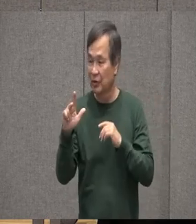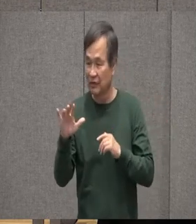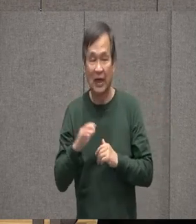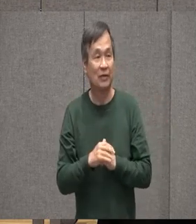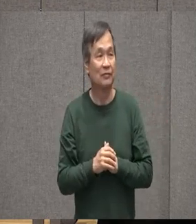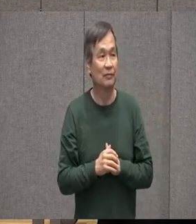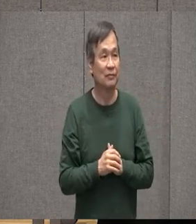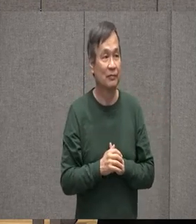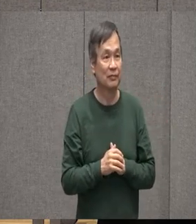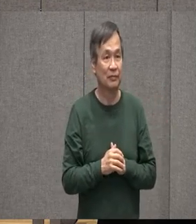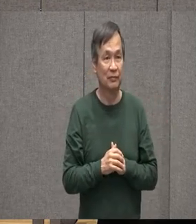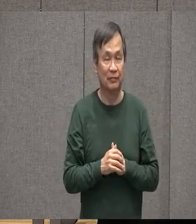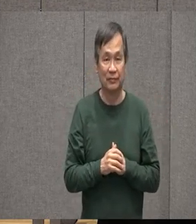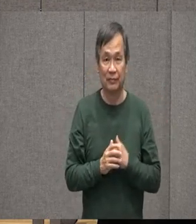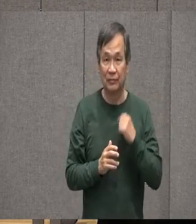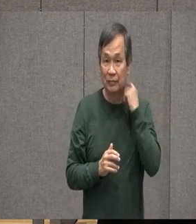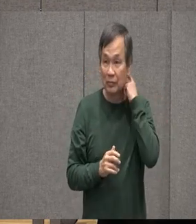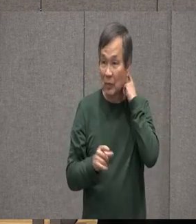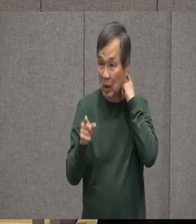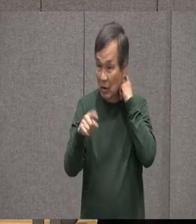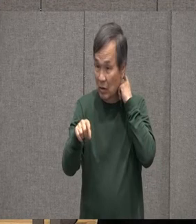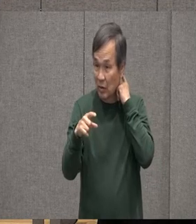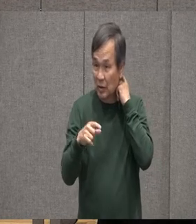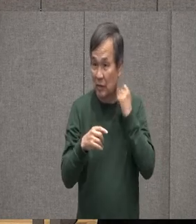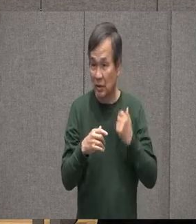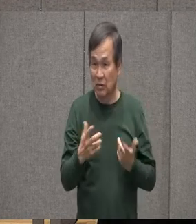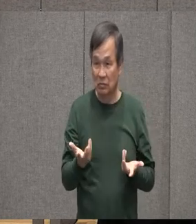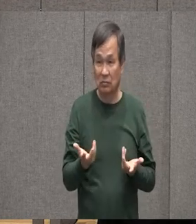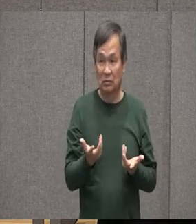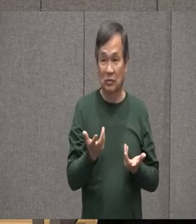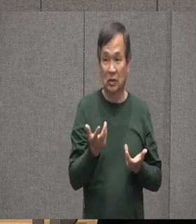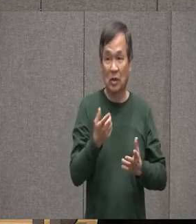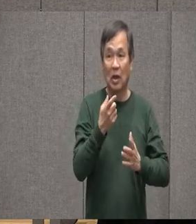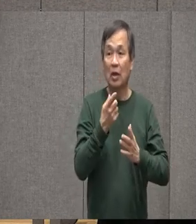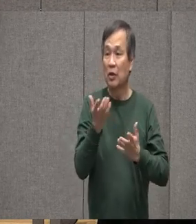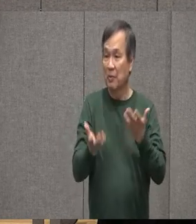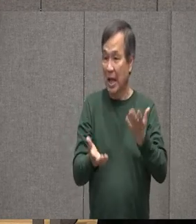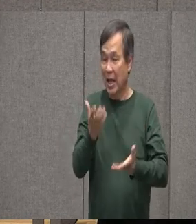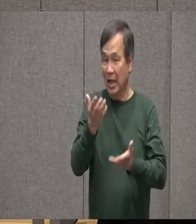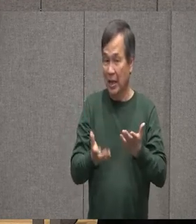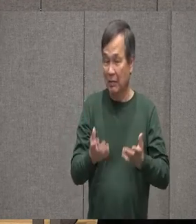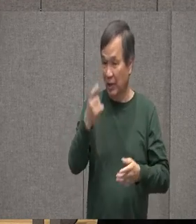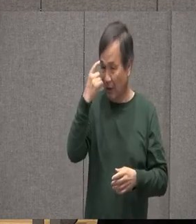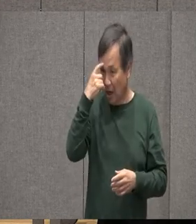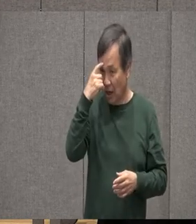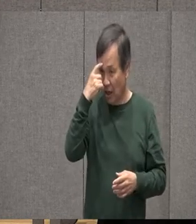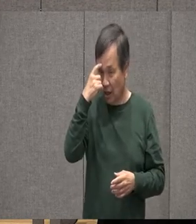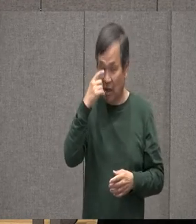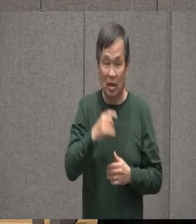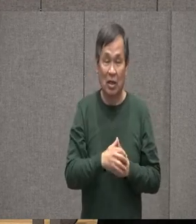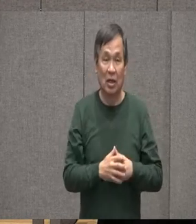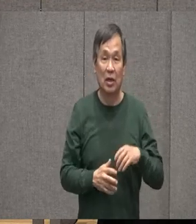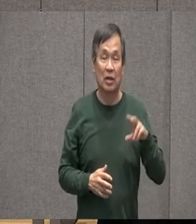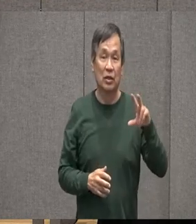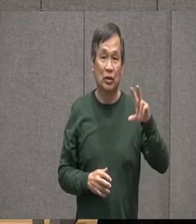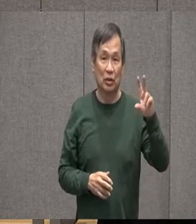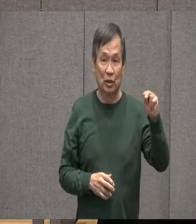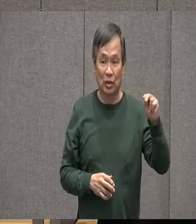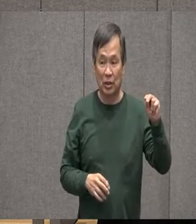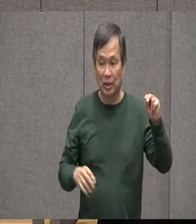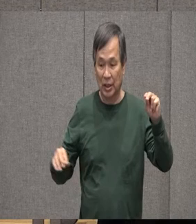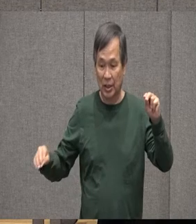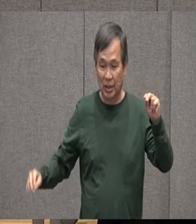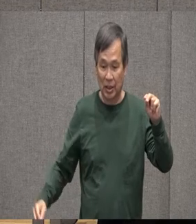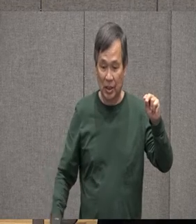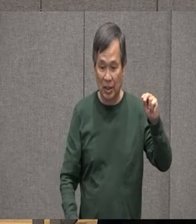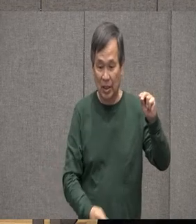7 times 5 is 35. You might have just known it again. You might have thought about, here's 30 and 1 5